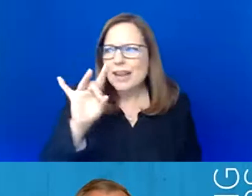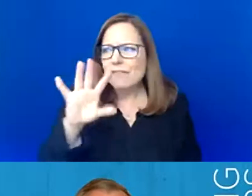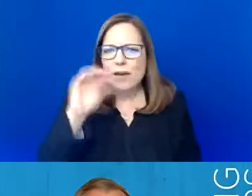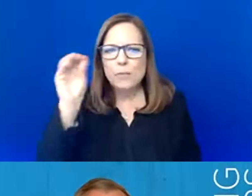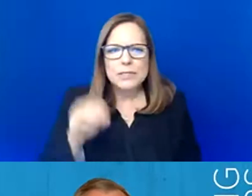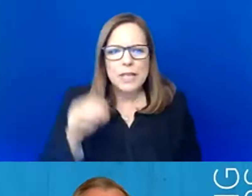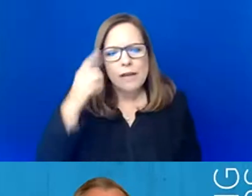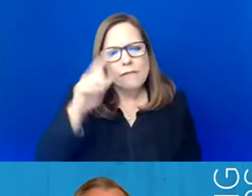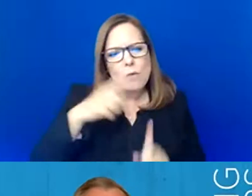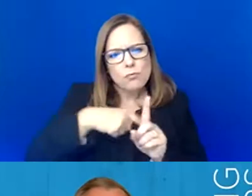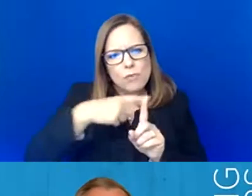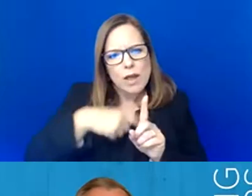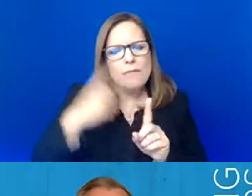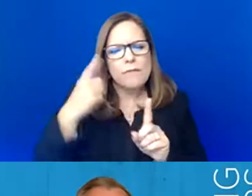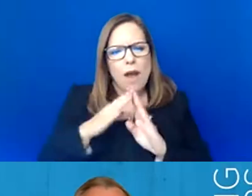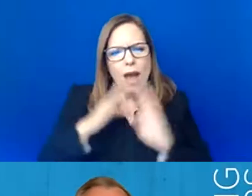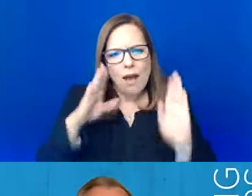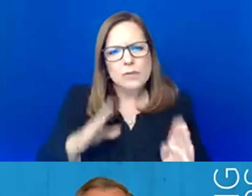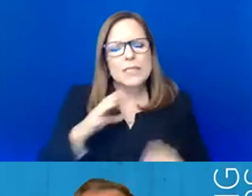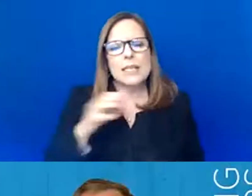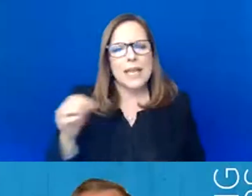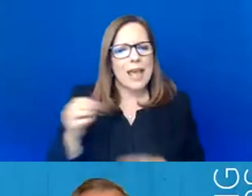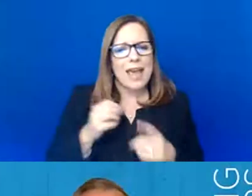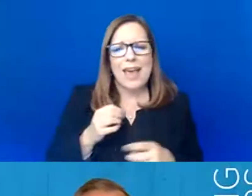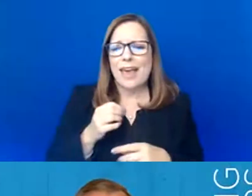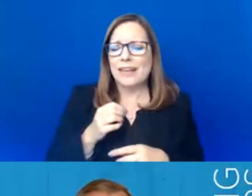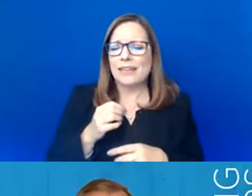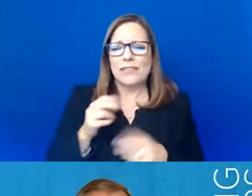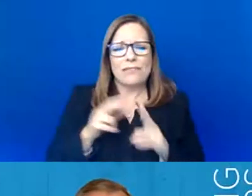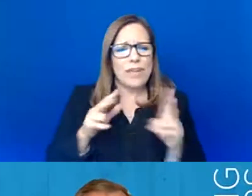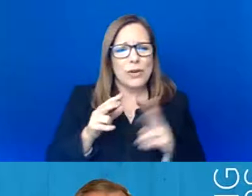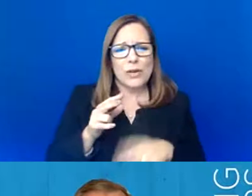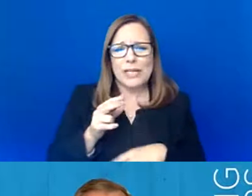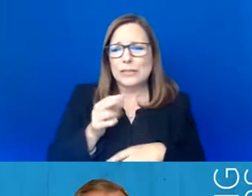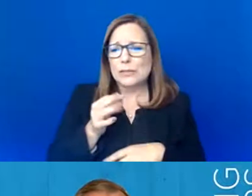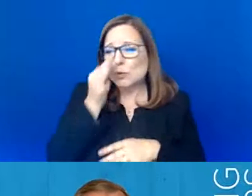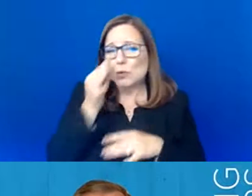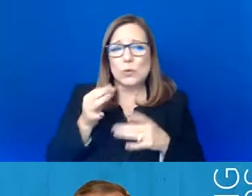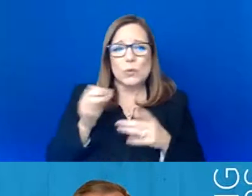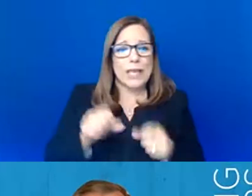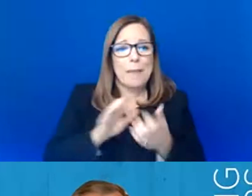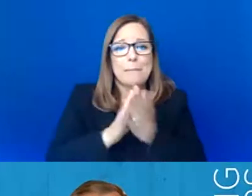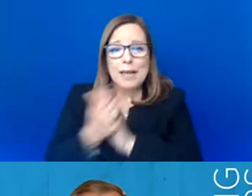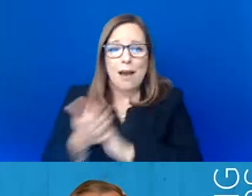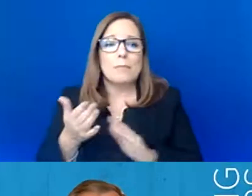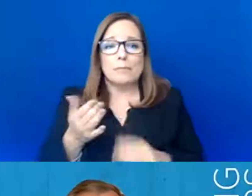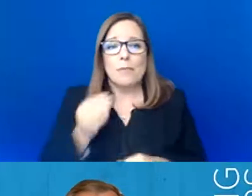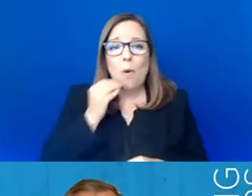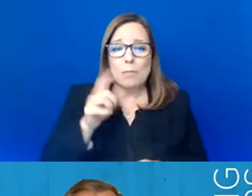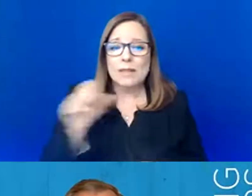very precarious about falling over the edge into homelessness. We go on to the next one, please.